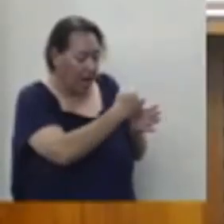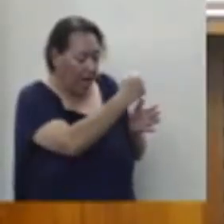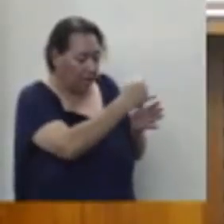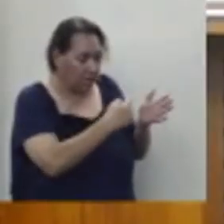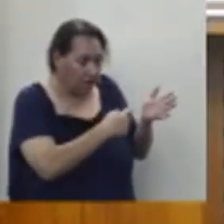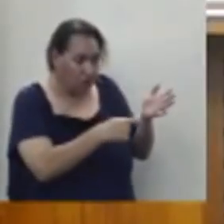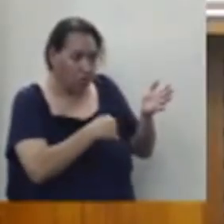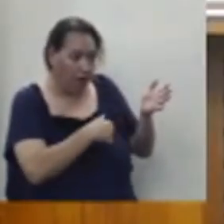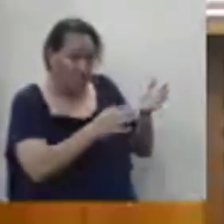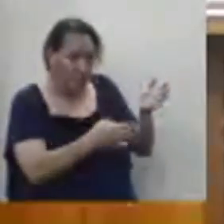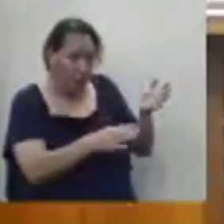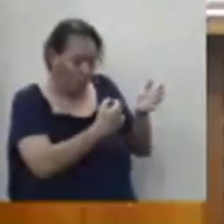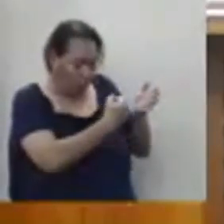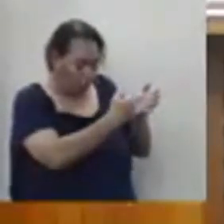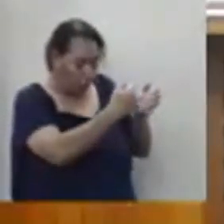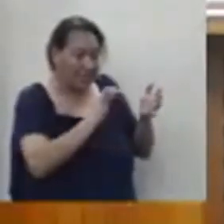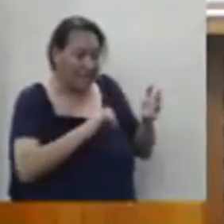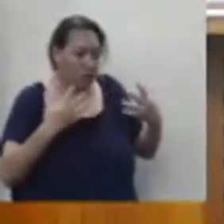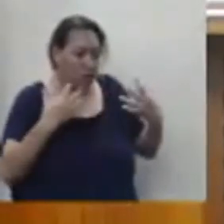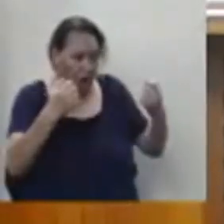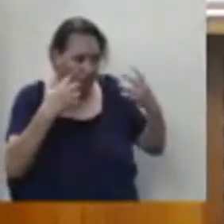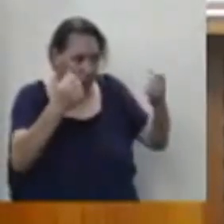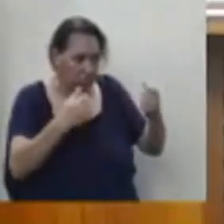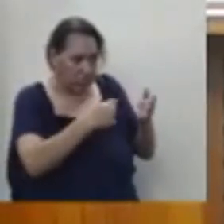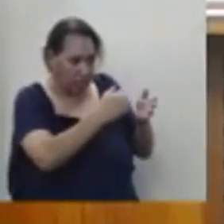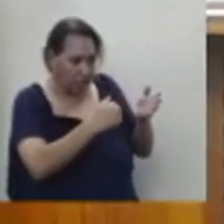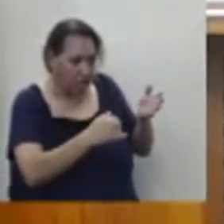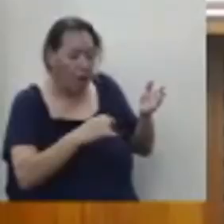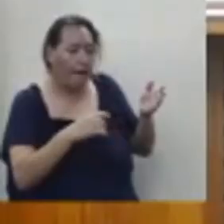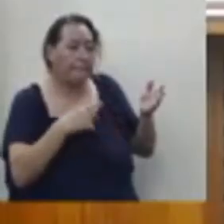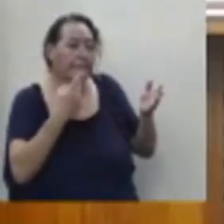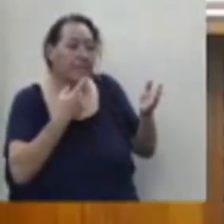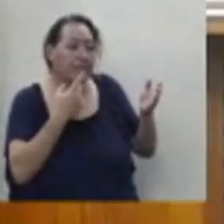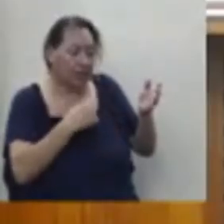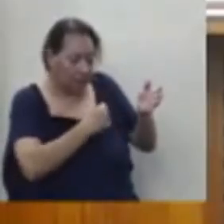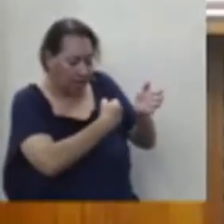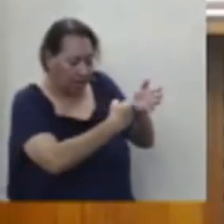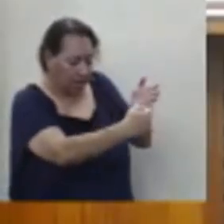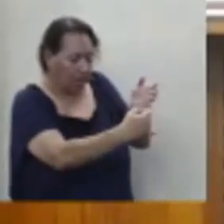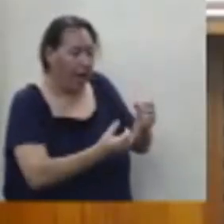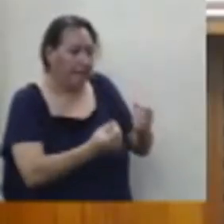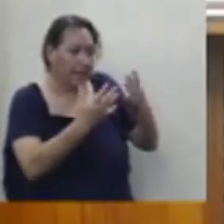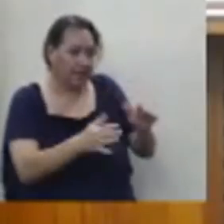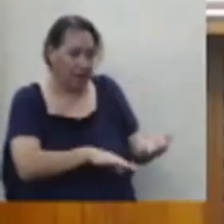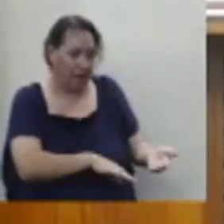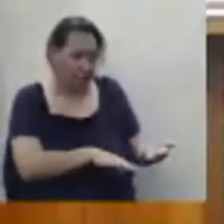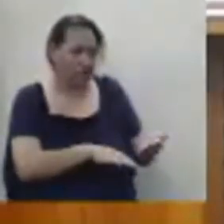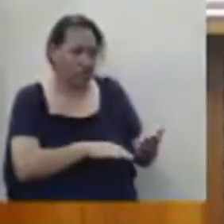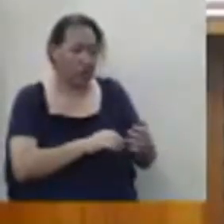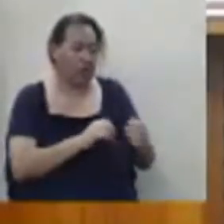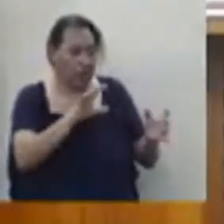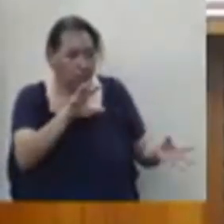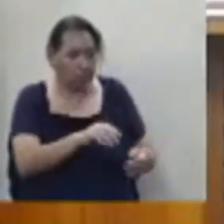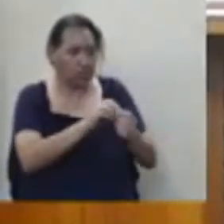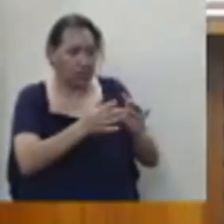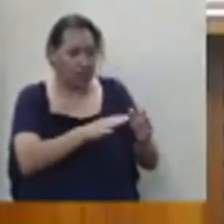number of recovered case, and then you have the pink line, which is the number of deaths. These are cumulative deaths, total deaths. And of